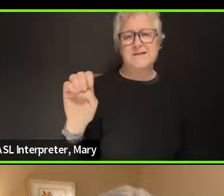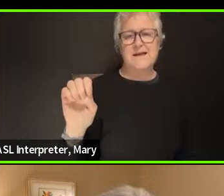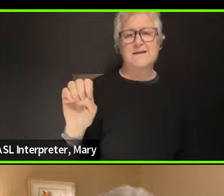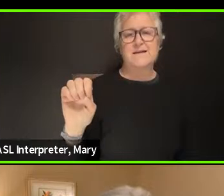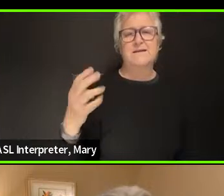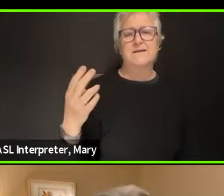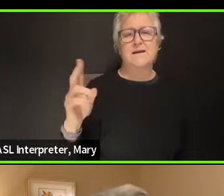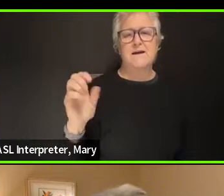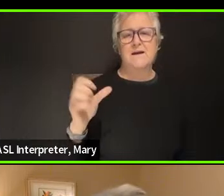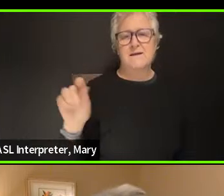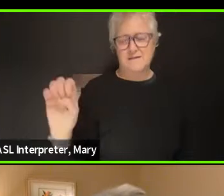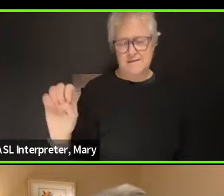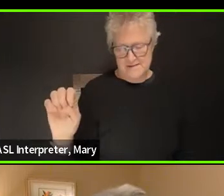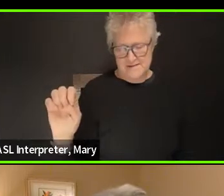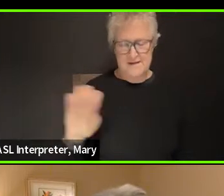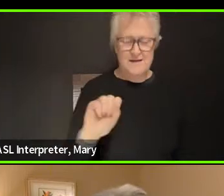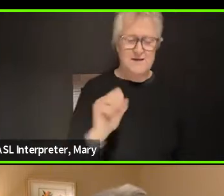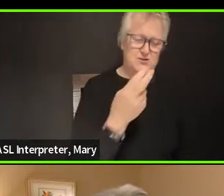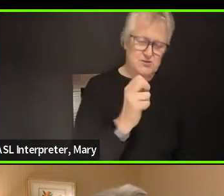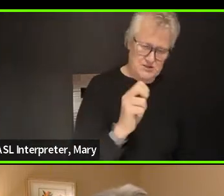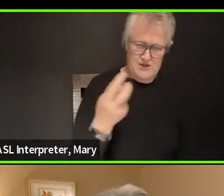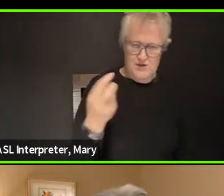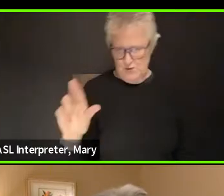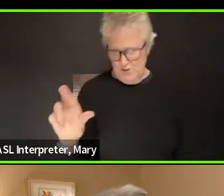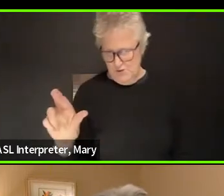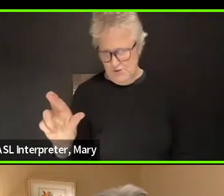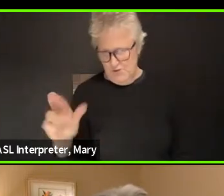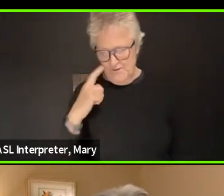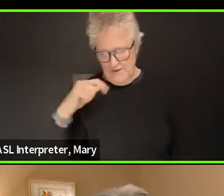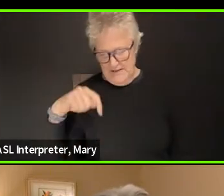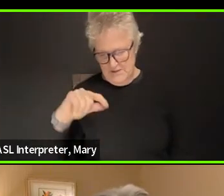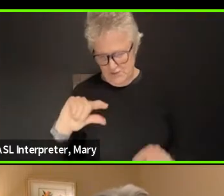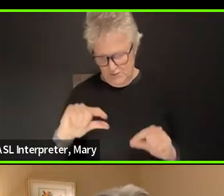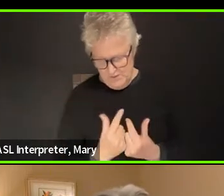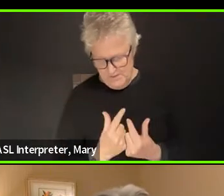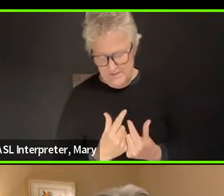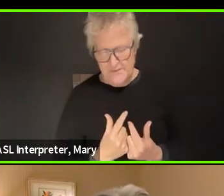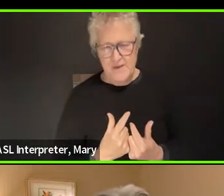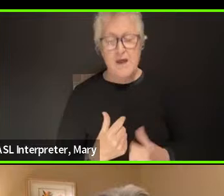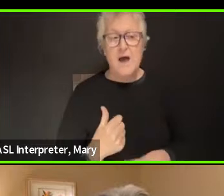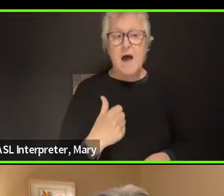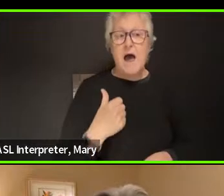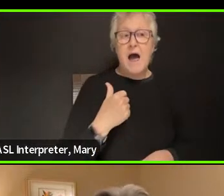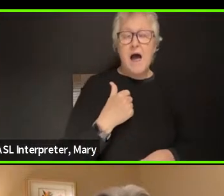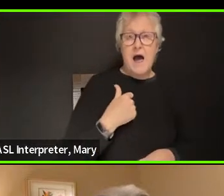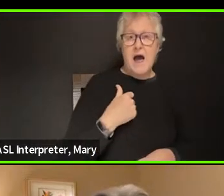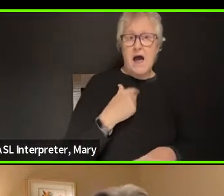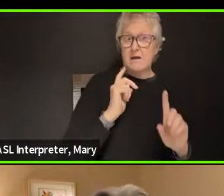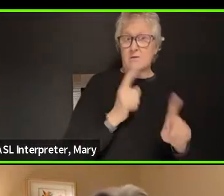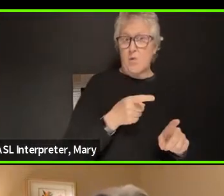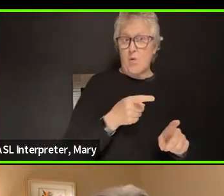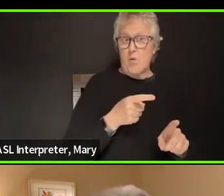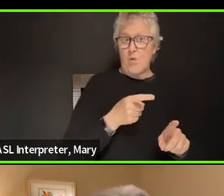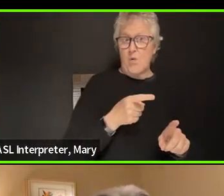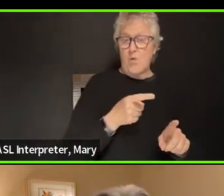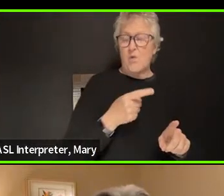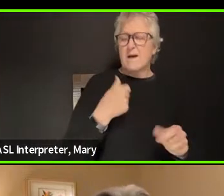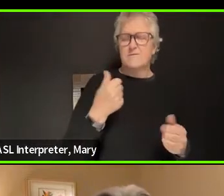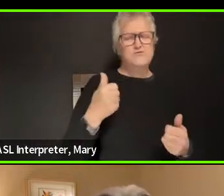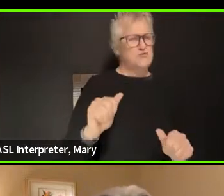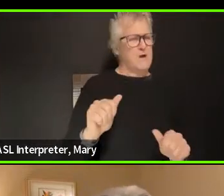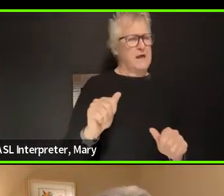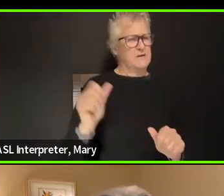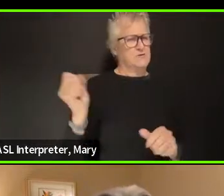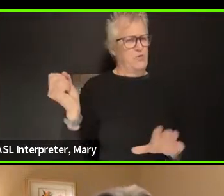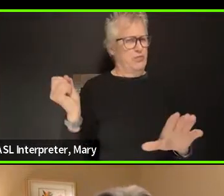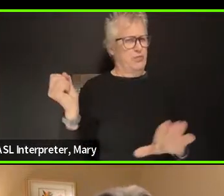facilitator for our group. I'm trying to throw away less food. So that's my big